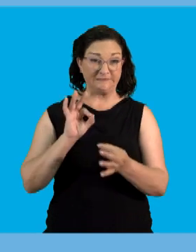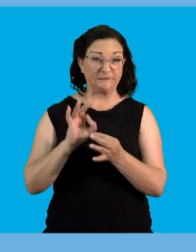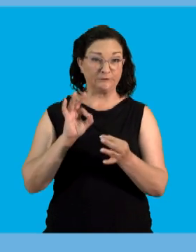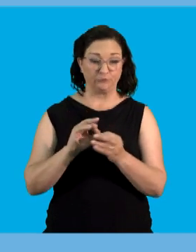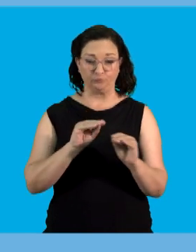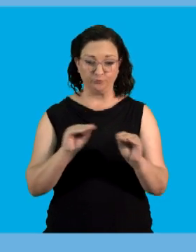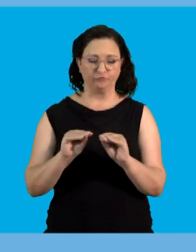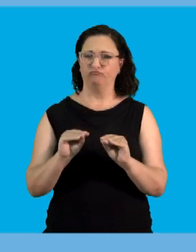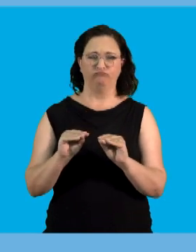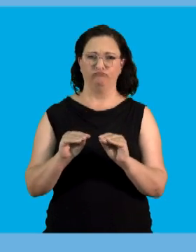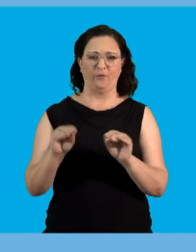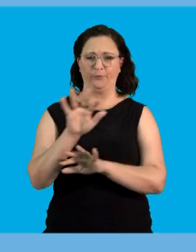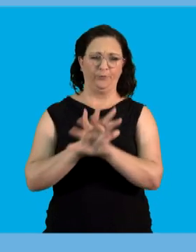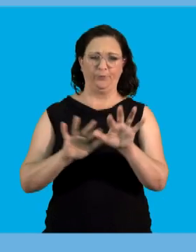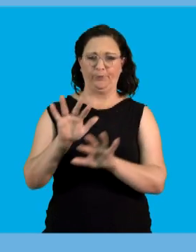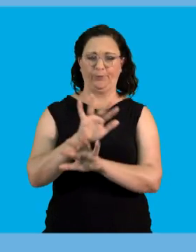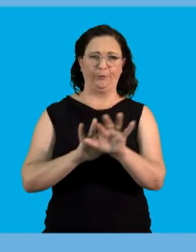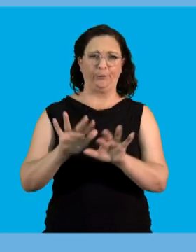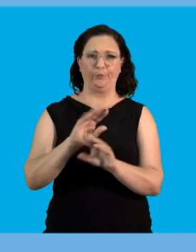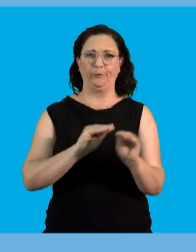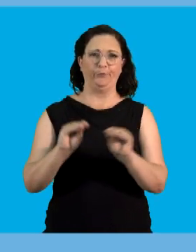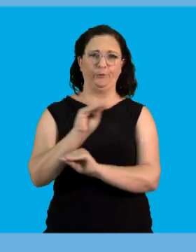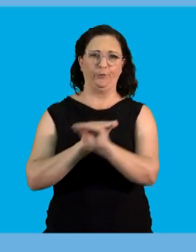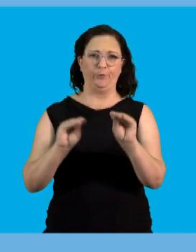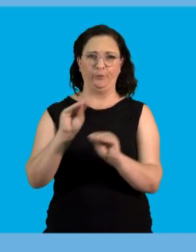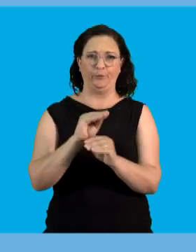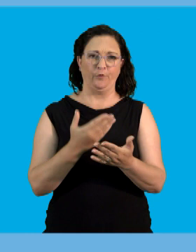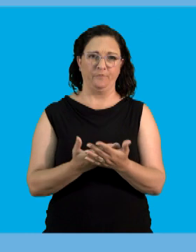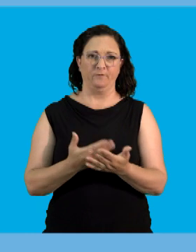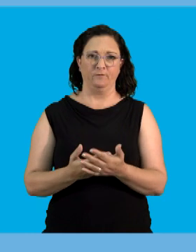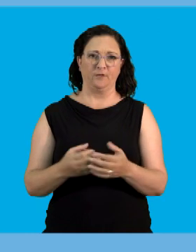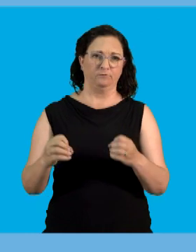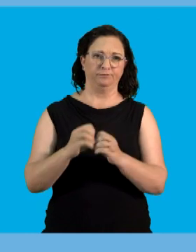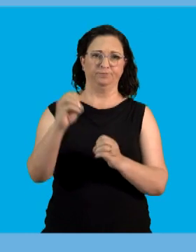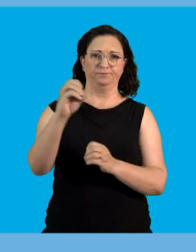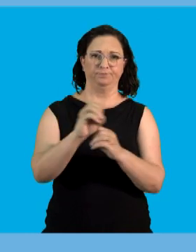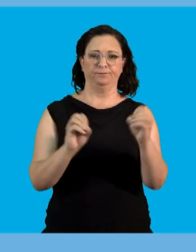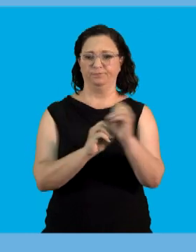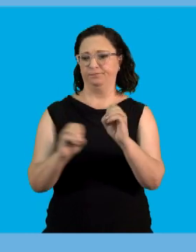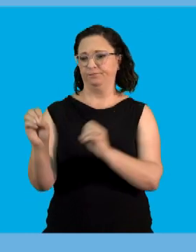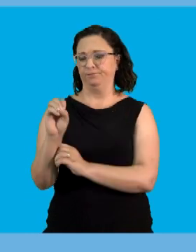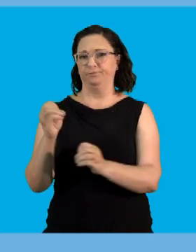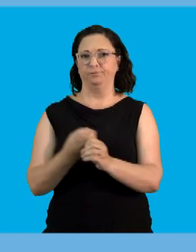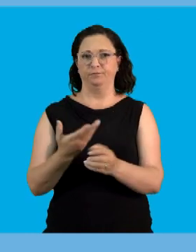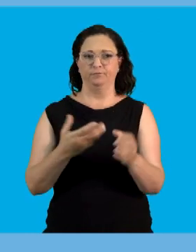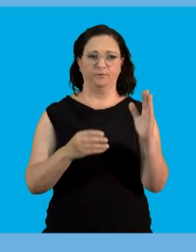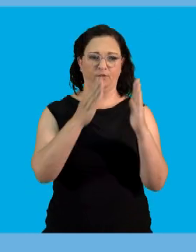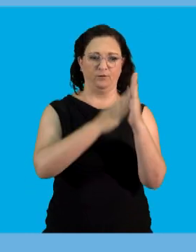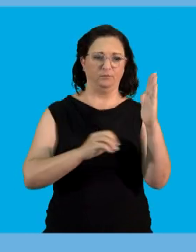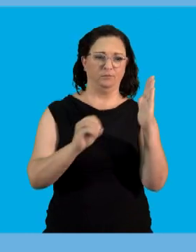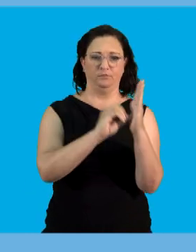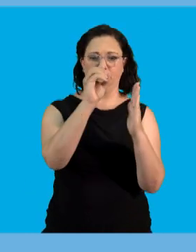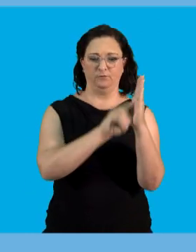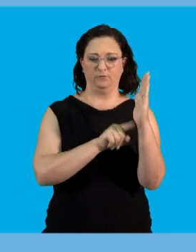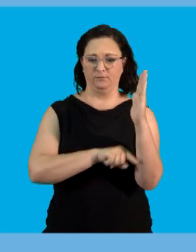so they do not have a specific movement. So they're just moving around in that particular container. They collide with each other. They collide with the walls